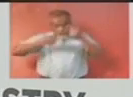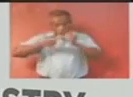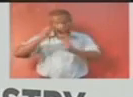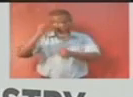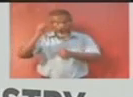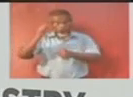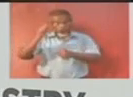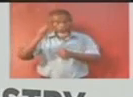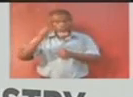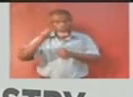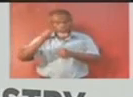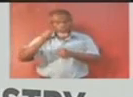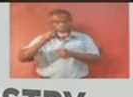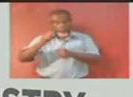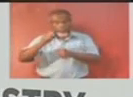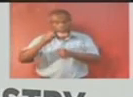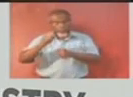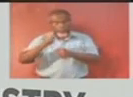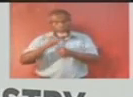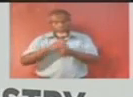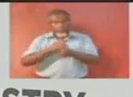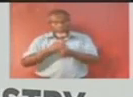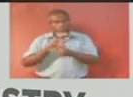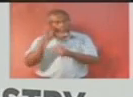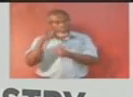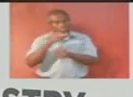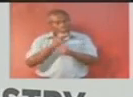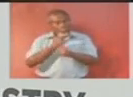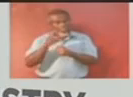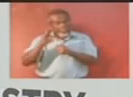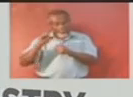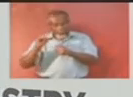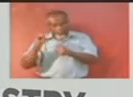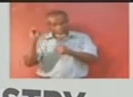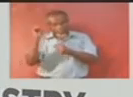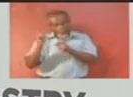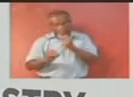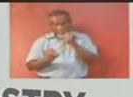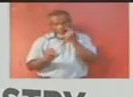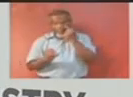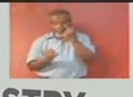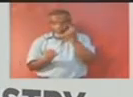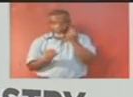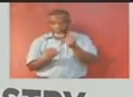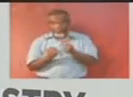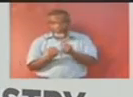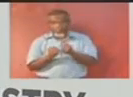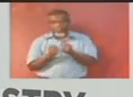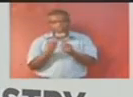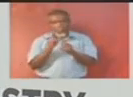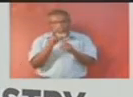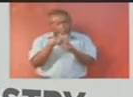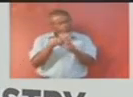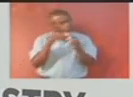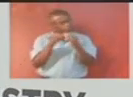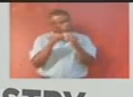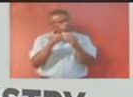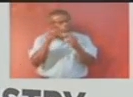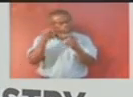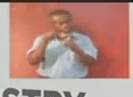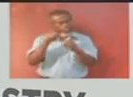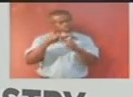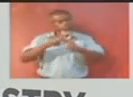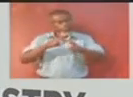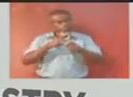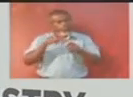the population for with vaccines, and Trinidad and Tobago applied for more than that. So that still stands.